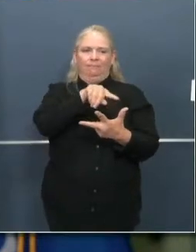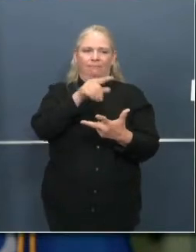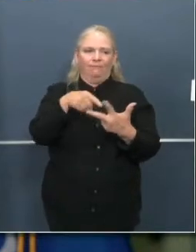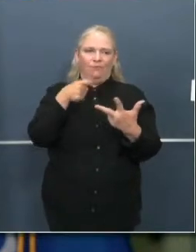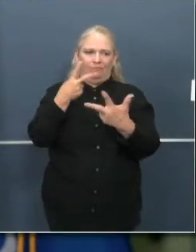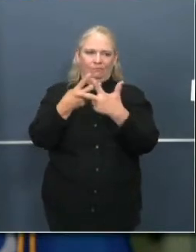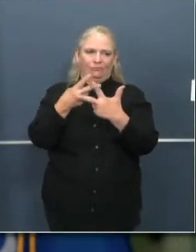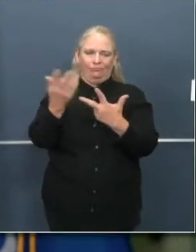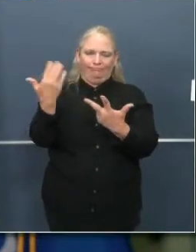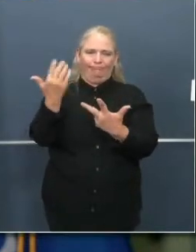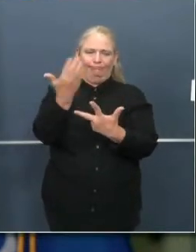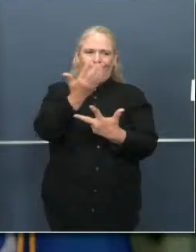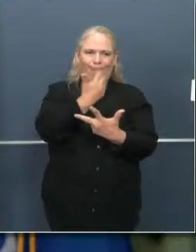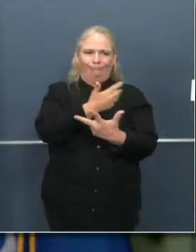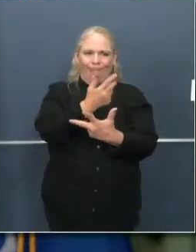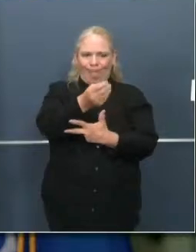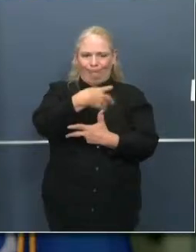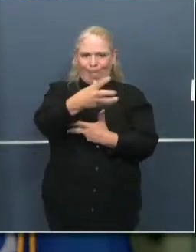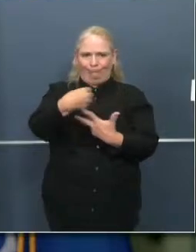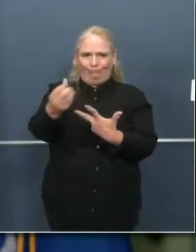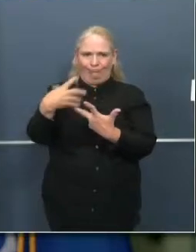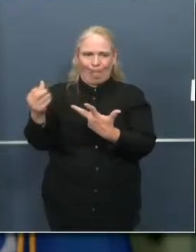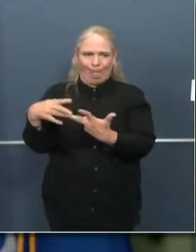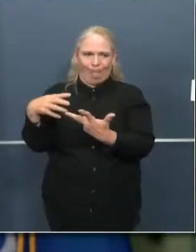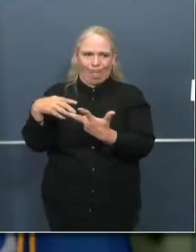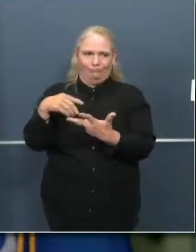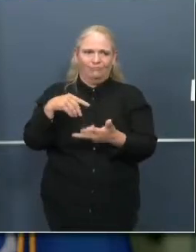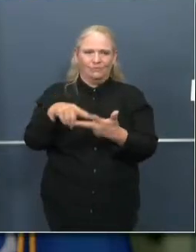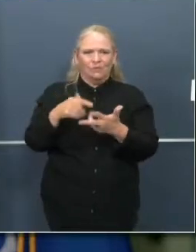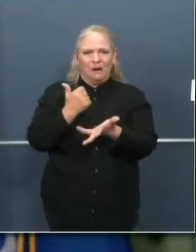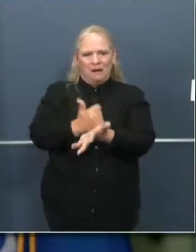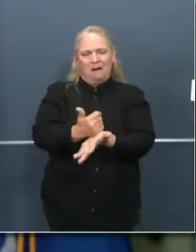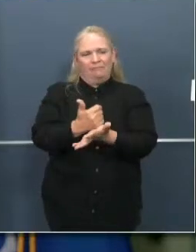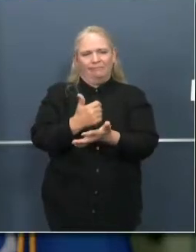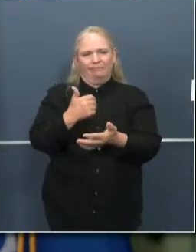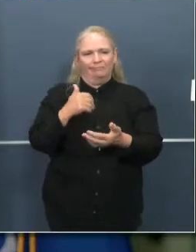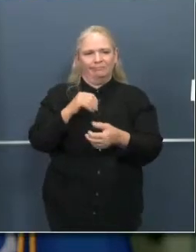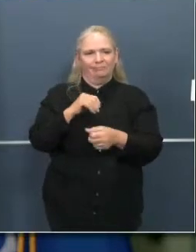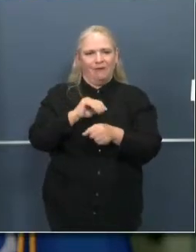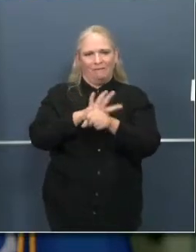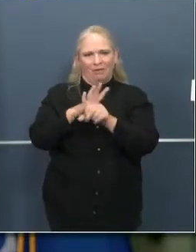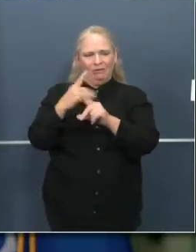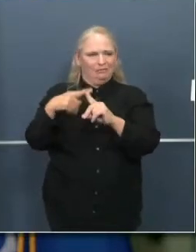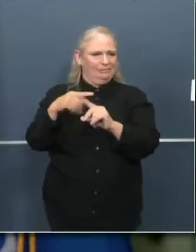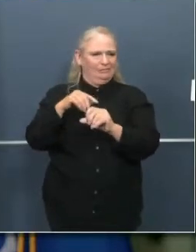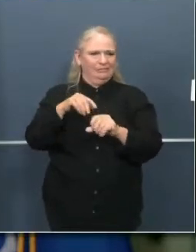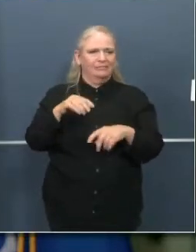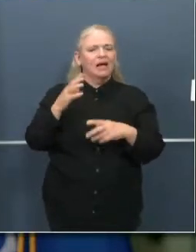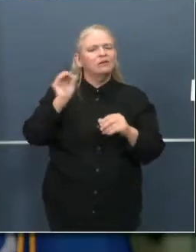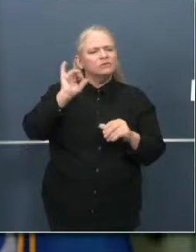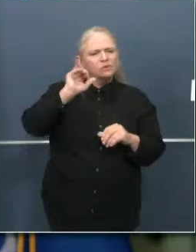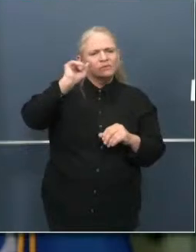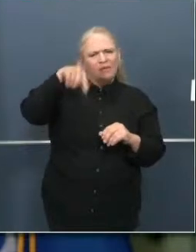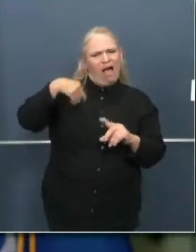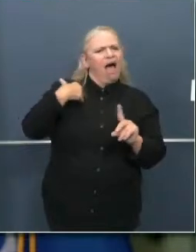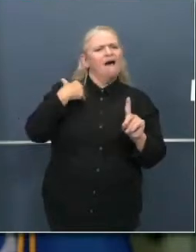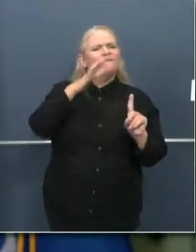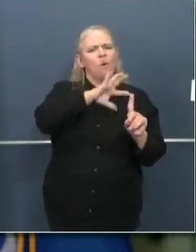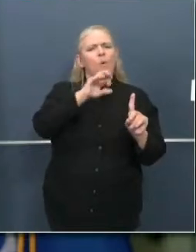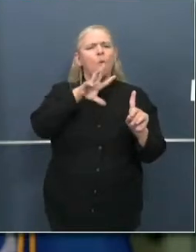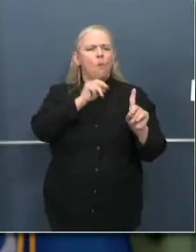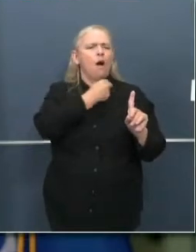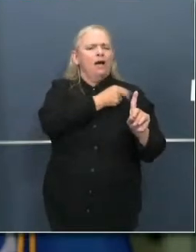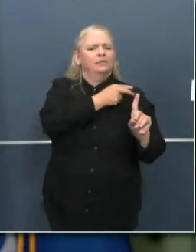small city. It has old facilities on site. We have teams of people now on